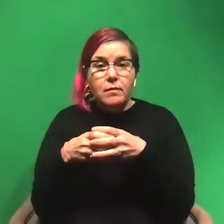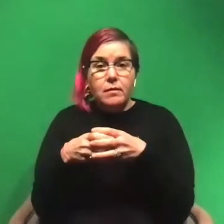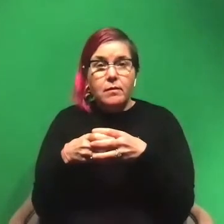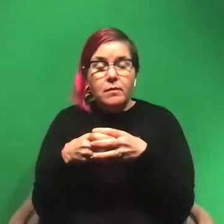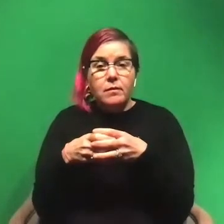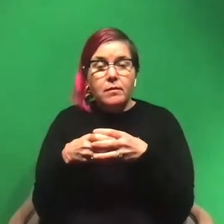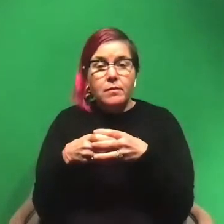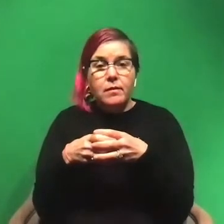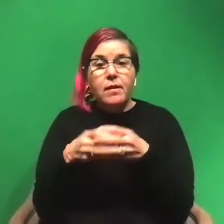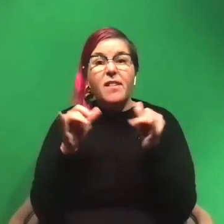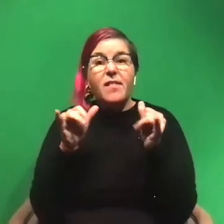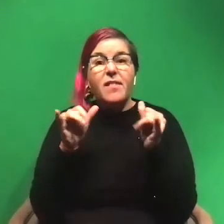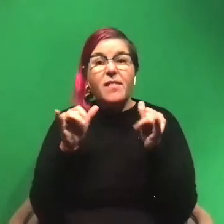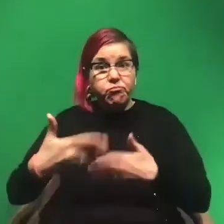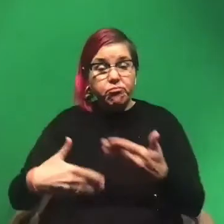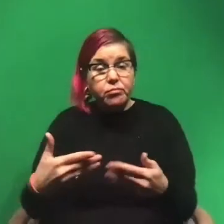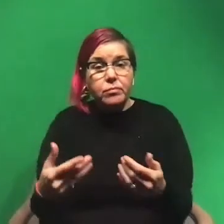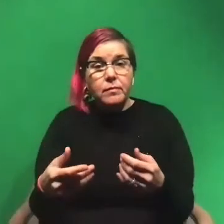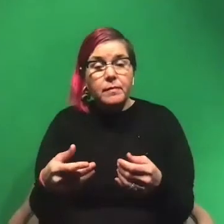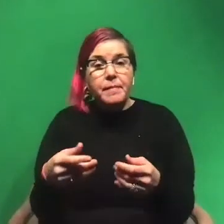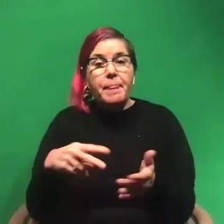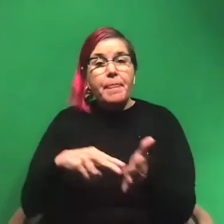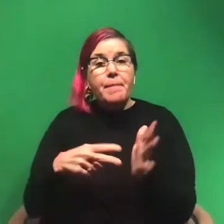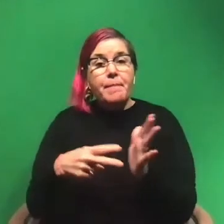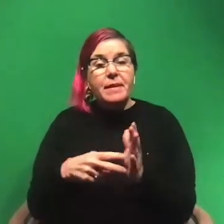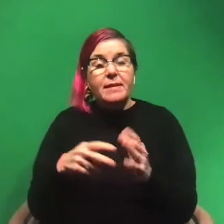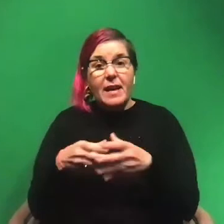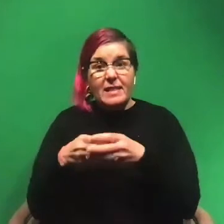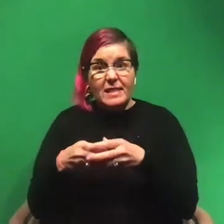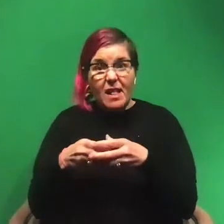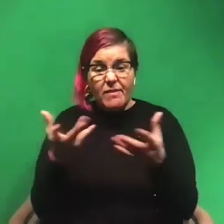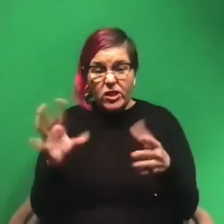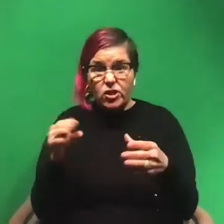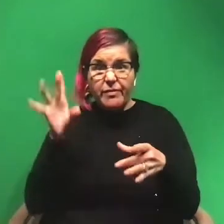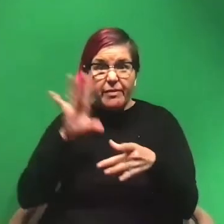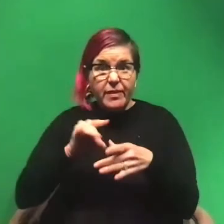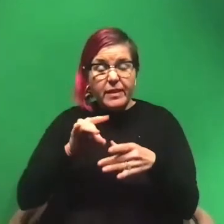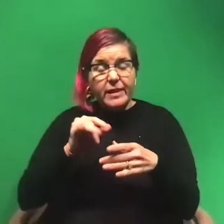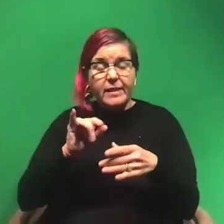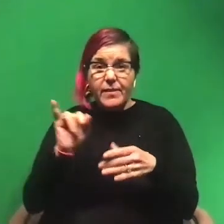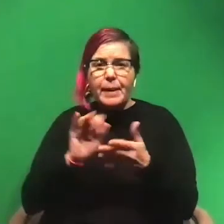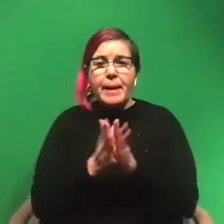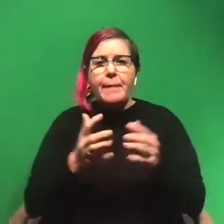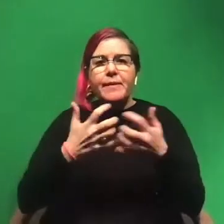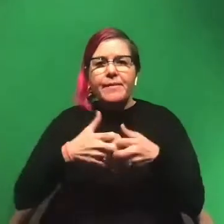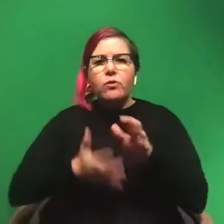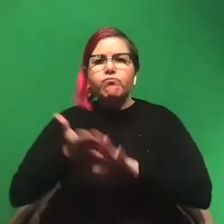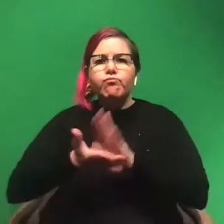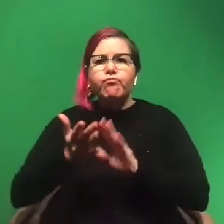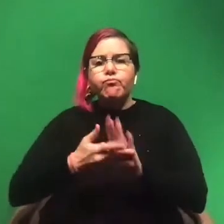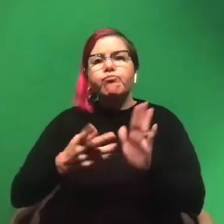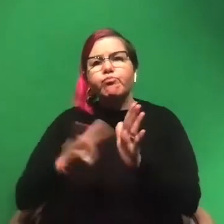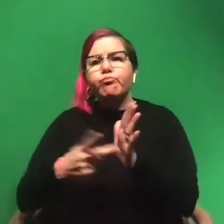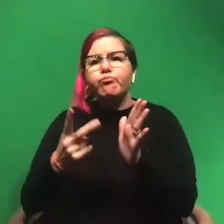have that going on, you essentially turn the infected cell into a factory. It's going to be producing thousands of different